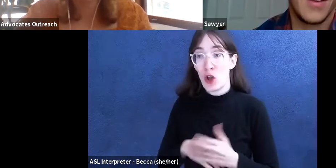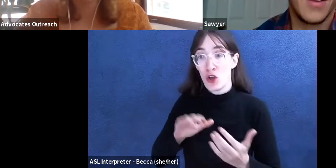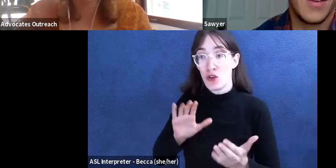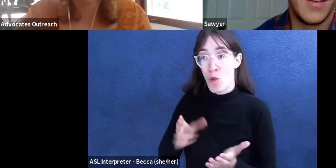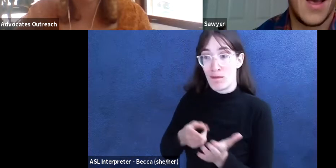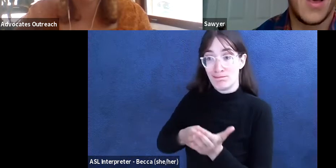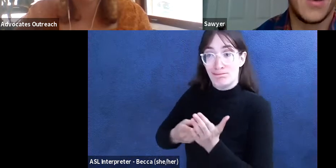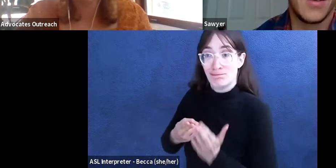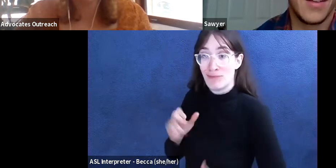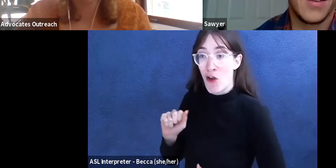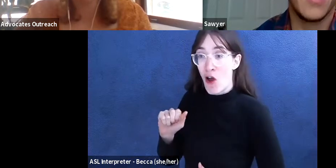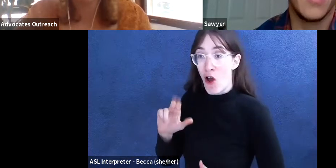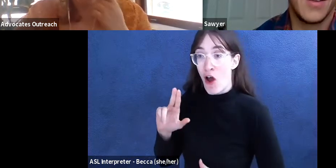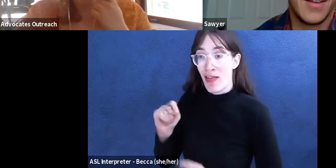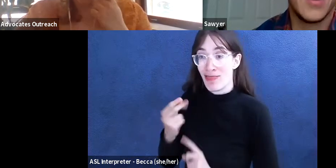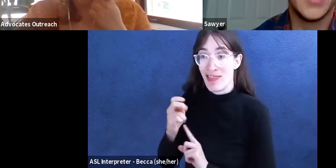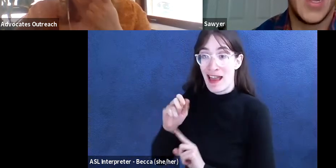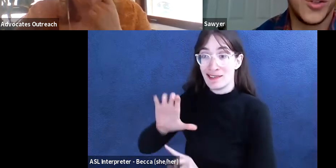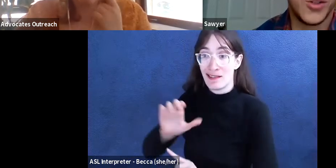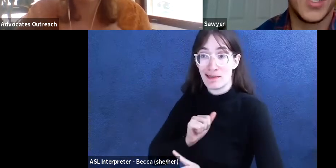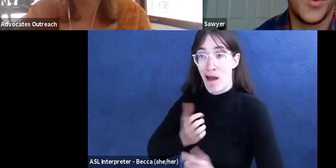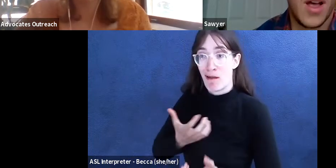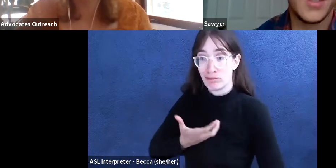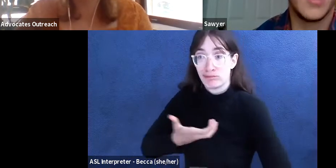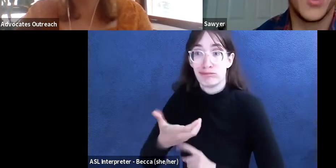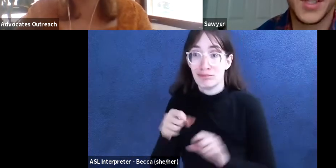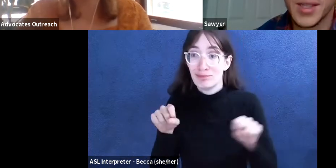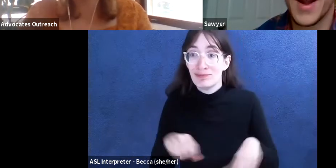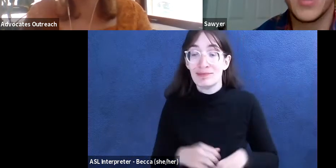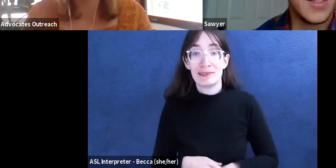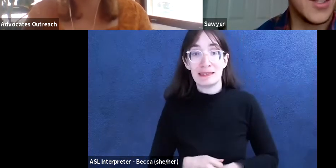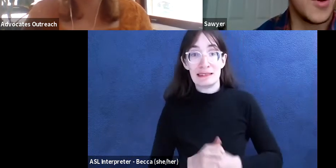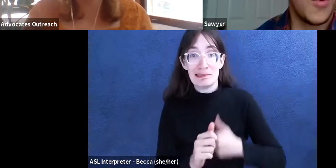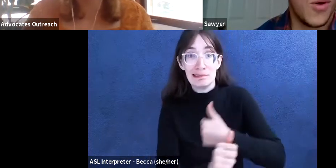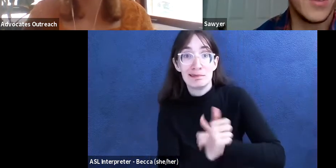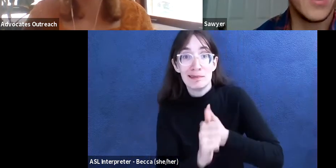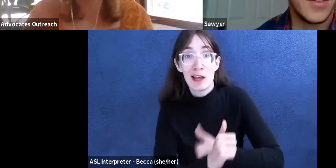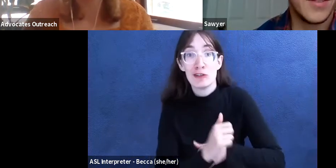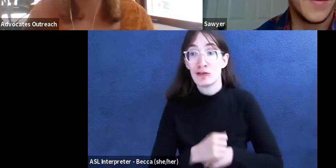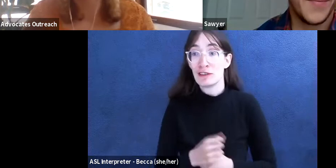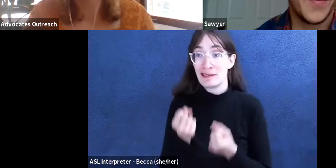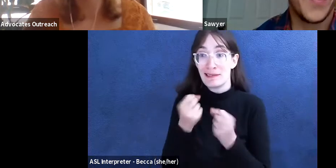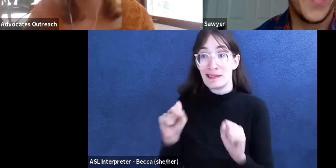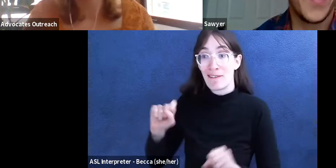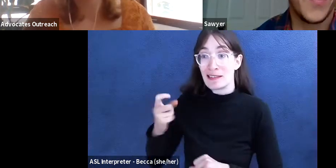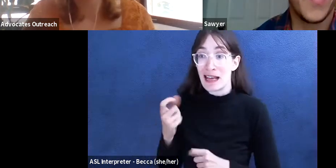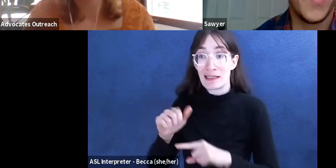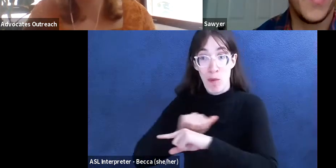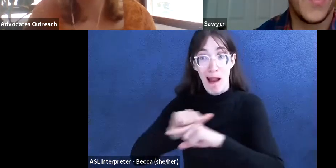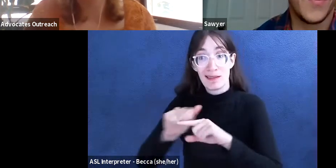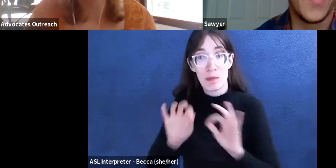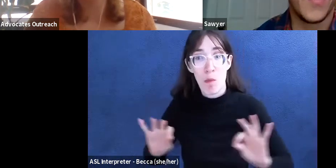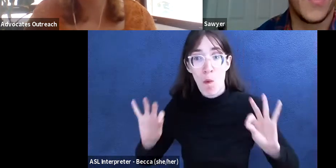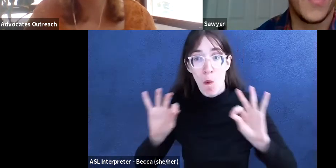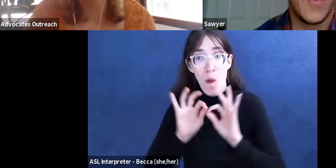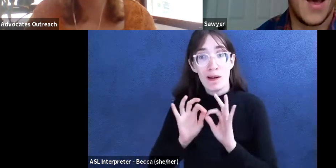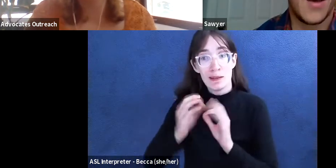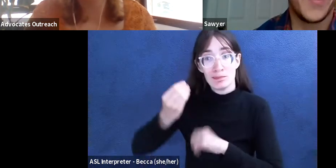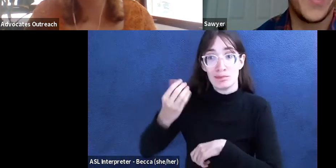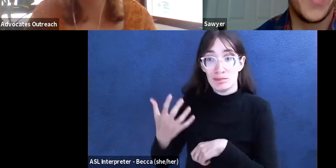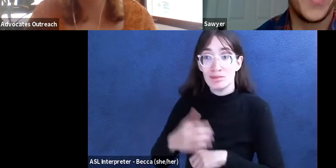life. So thinking about how like messages that you got, and then going forward,